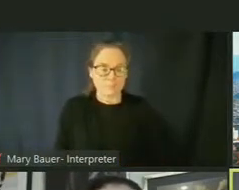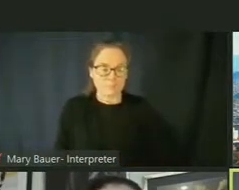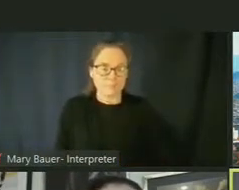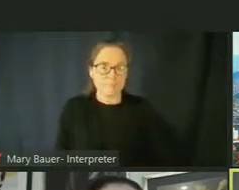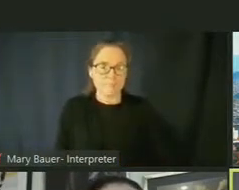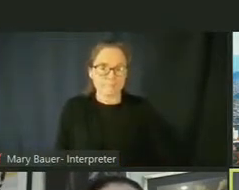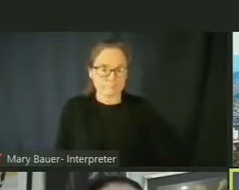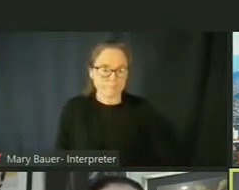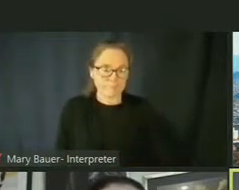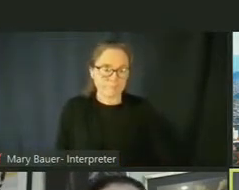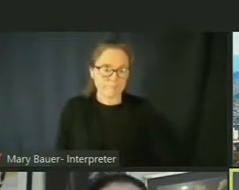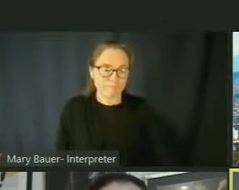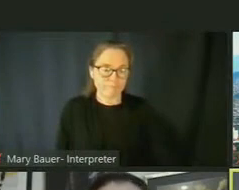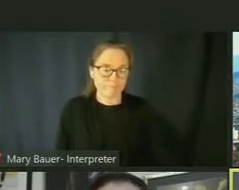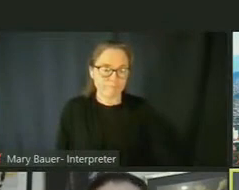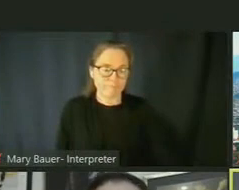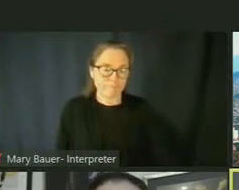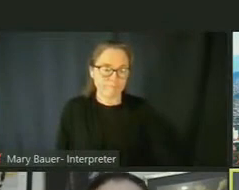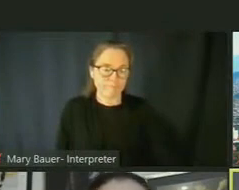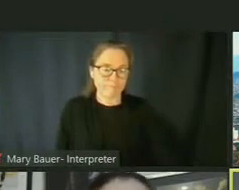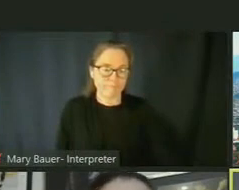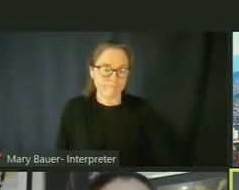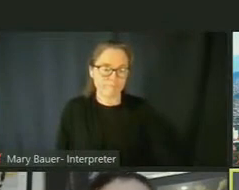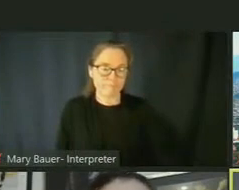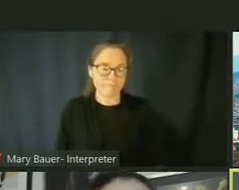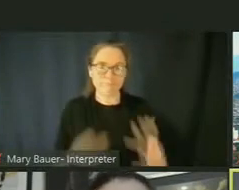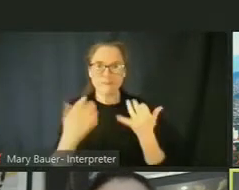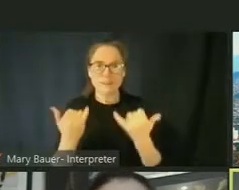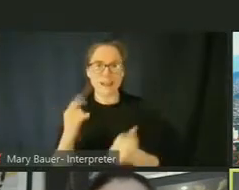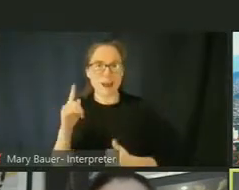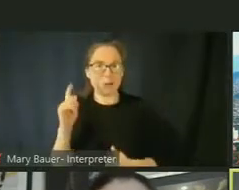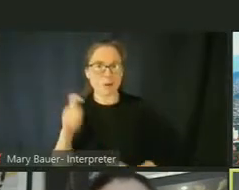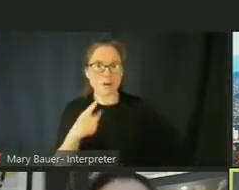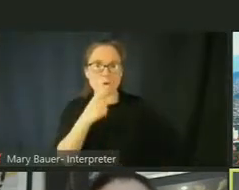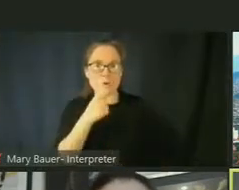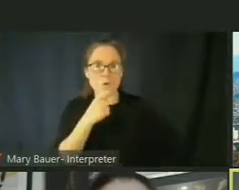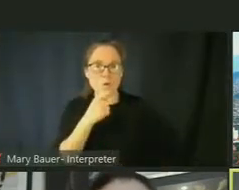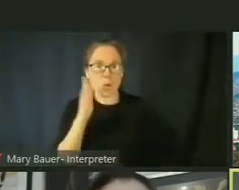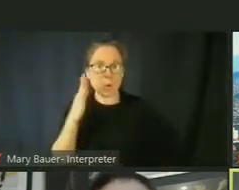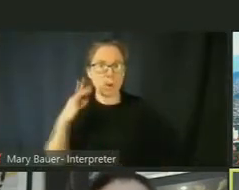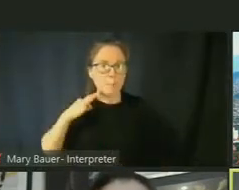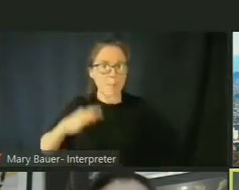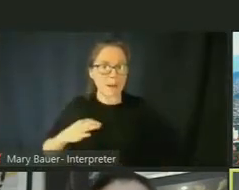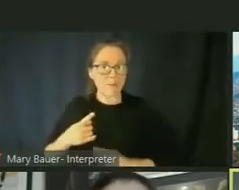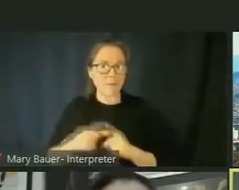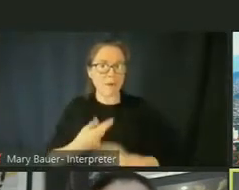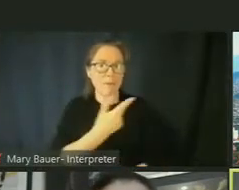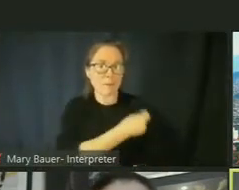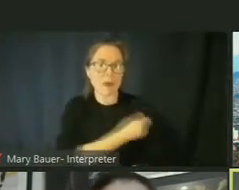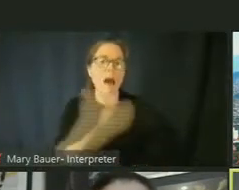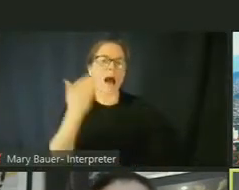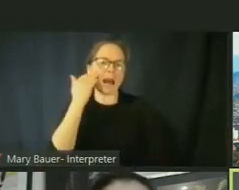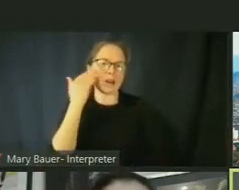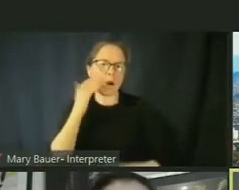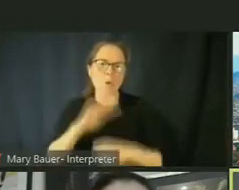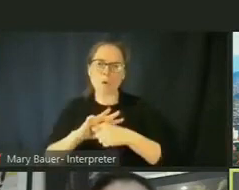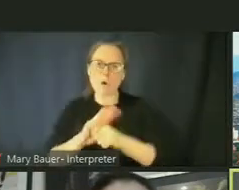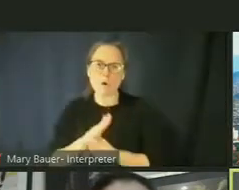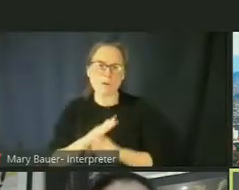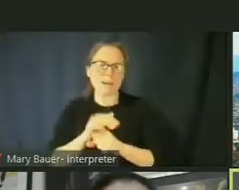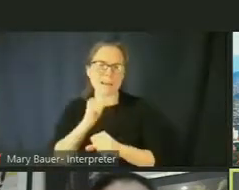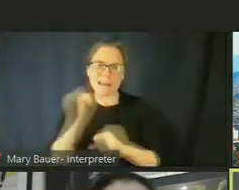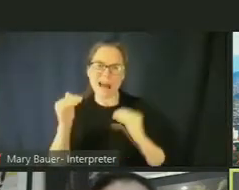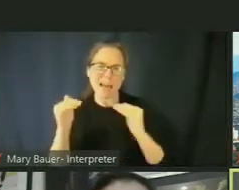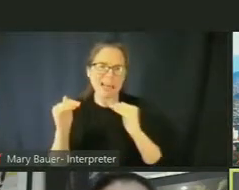So the question is, who really is benefiting from this vaccine? We know that there's disparities in COVID-19 in terms of hospitalization